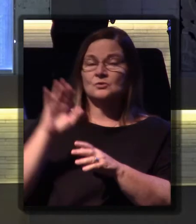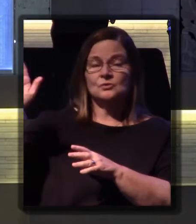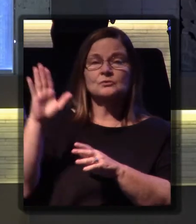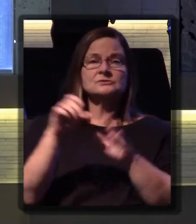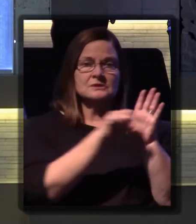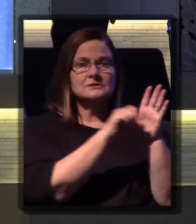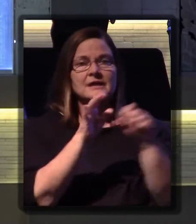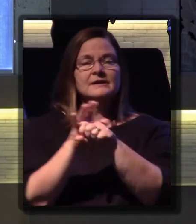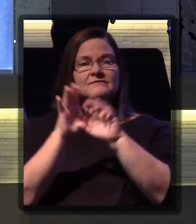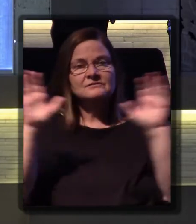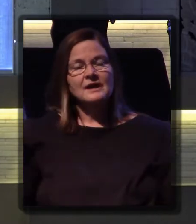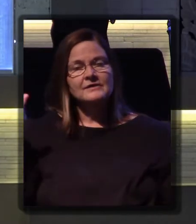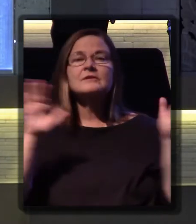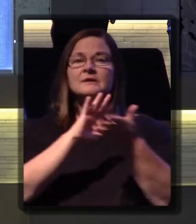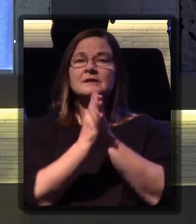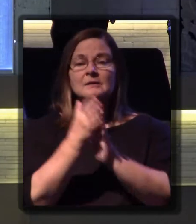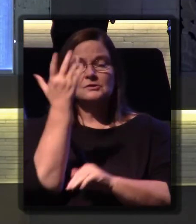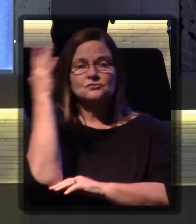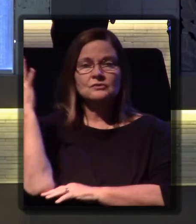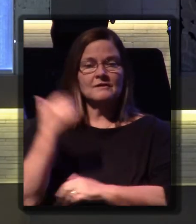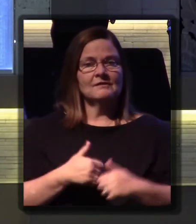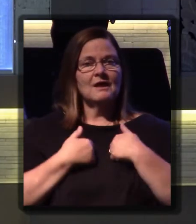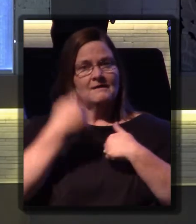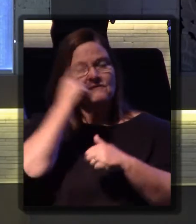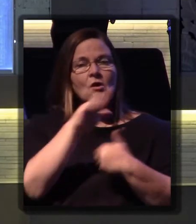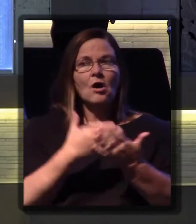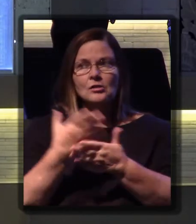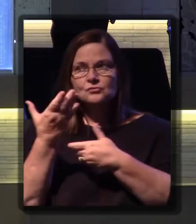Psalm chapter 2 and its anointed one, whose